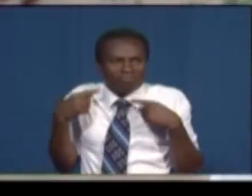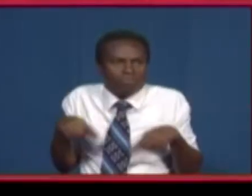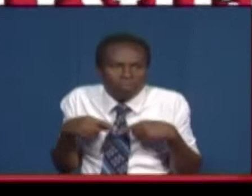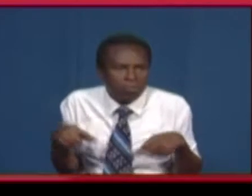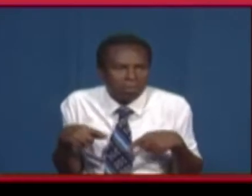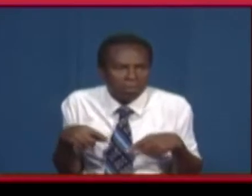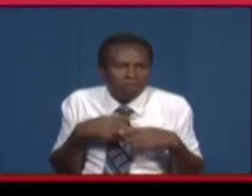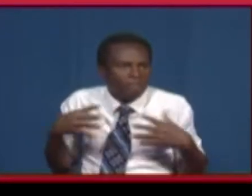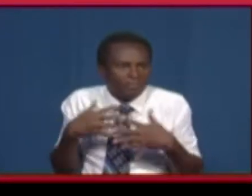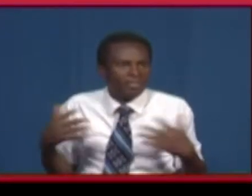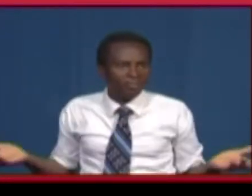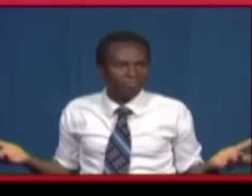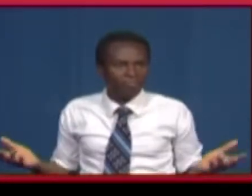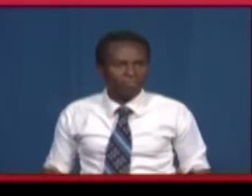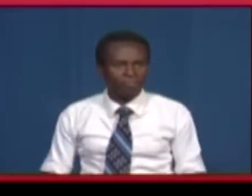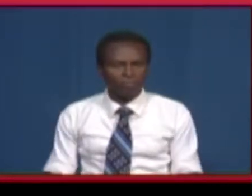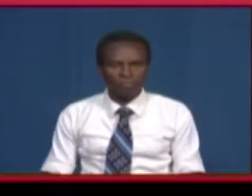highly.